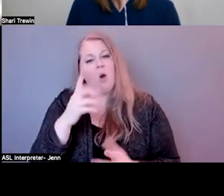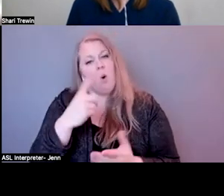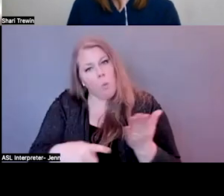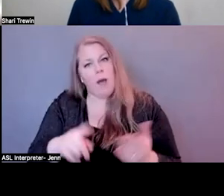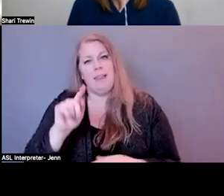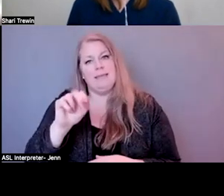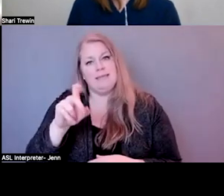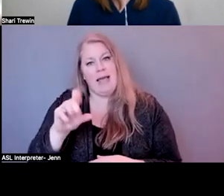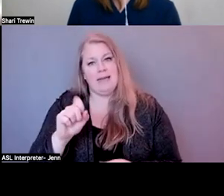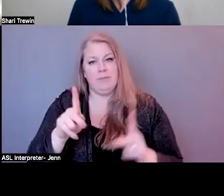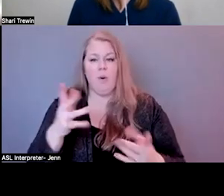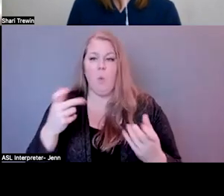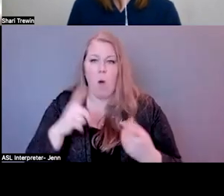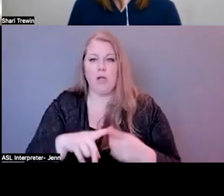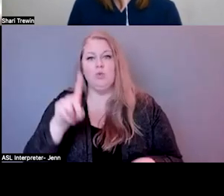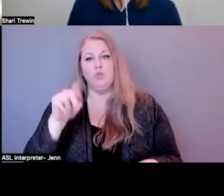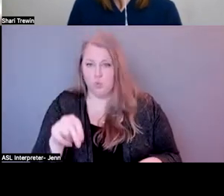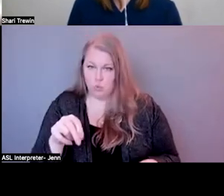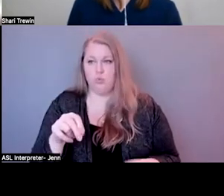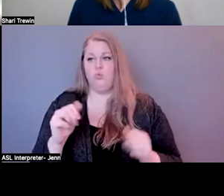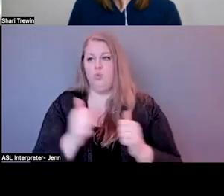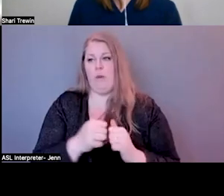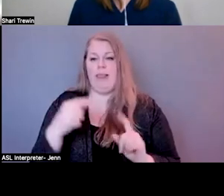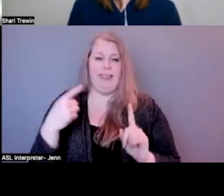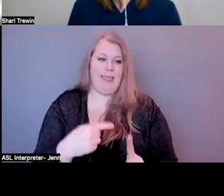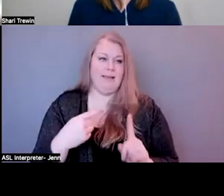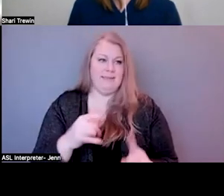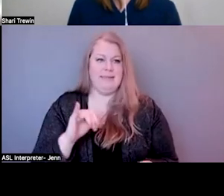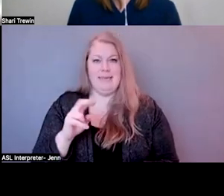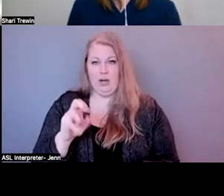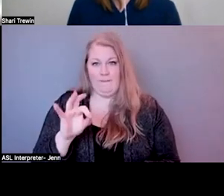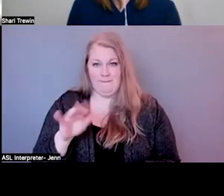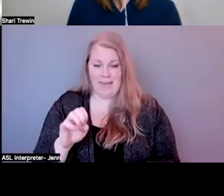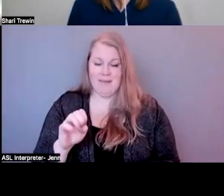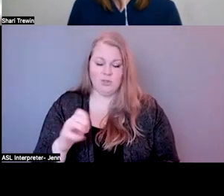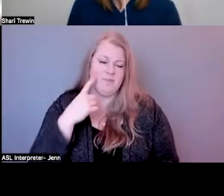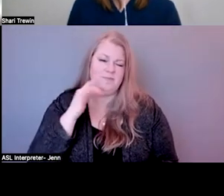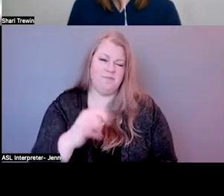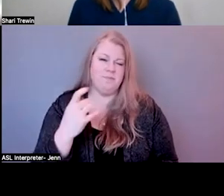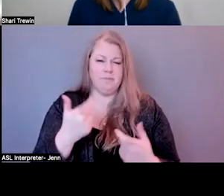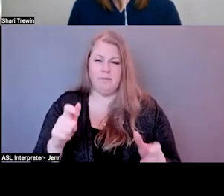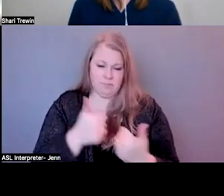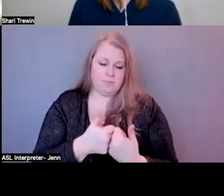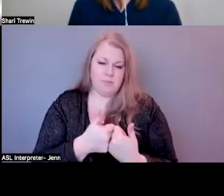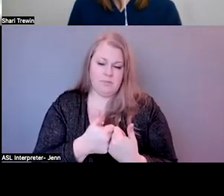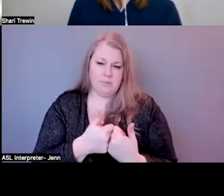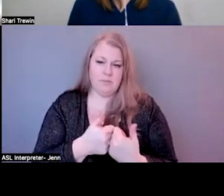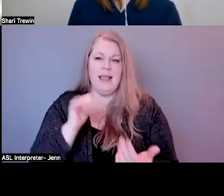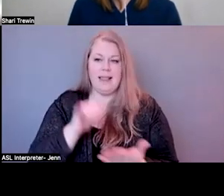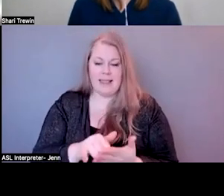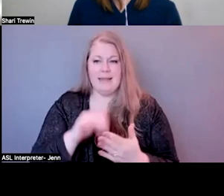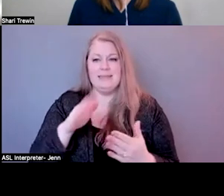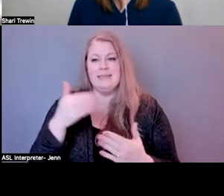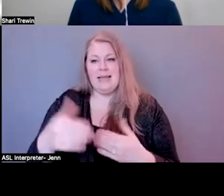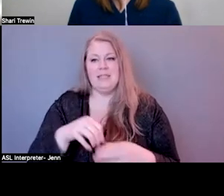that people want to do with this interface. And so I think that's one of the big challenges that is next in